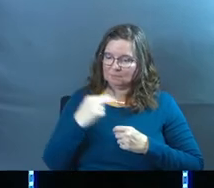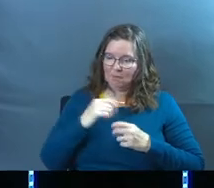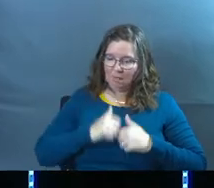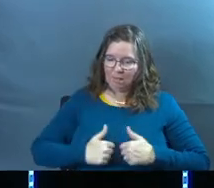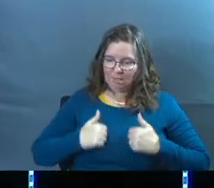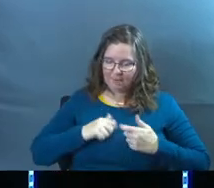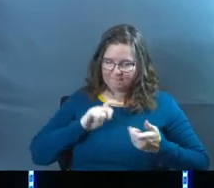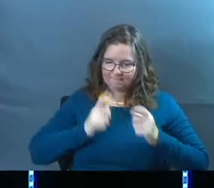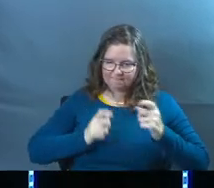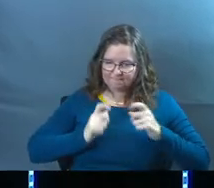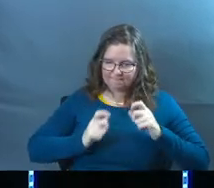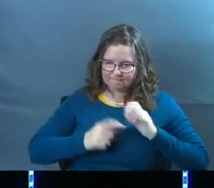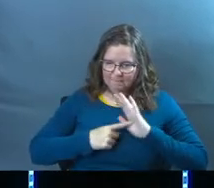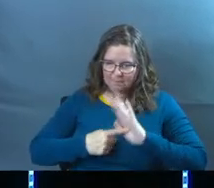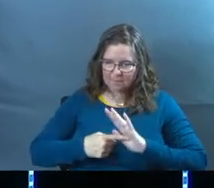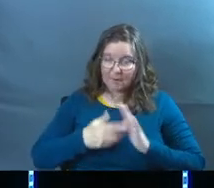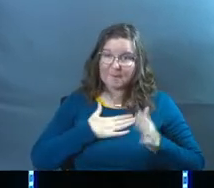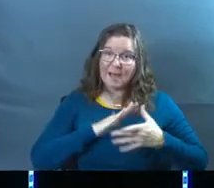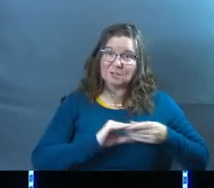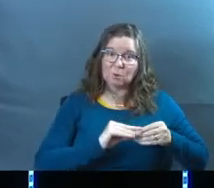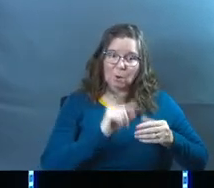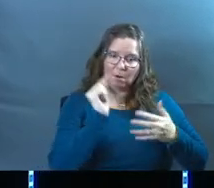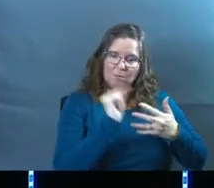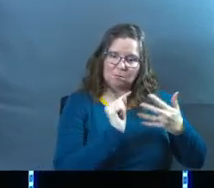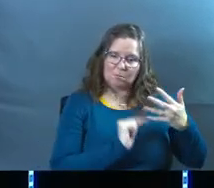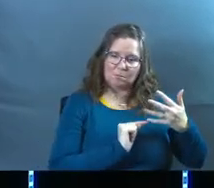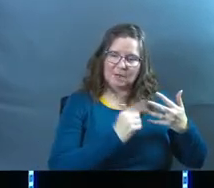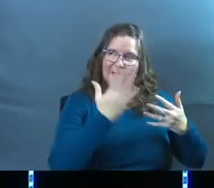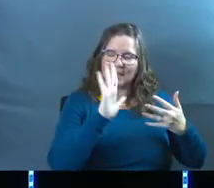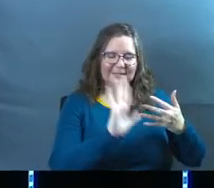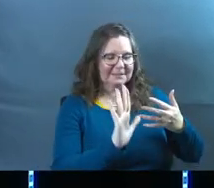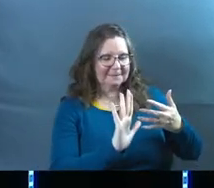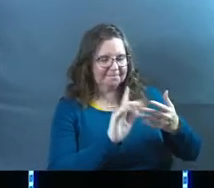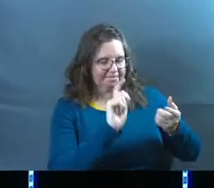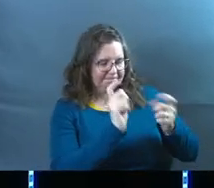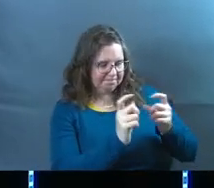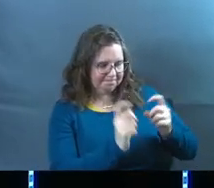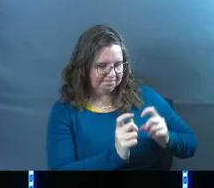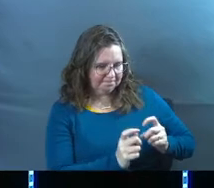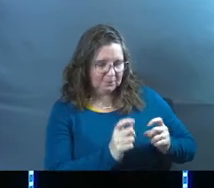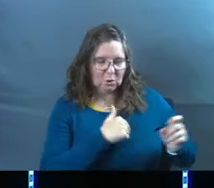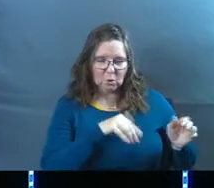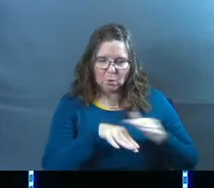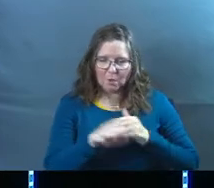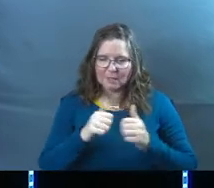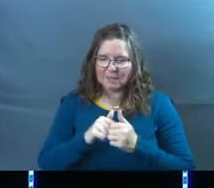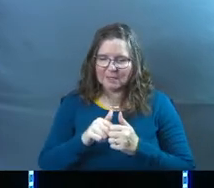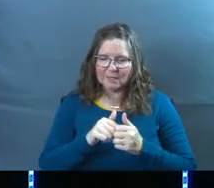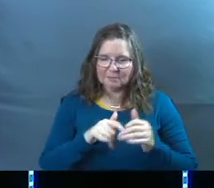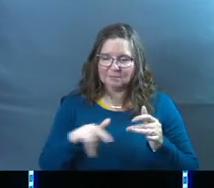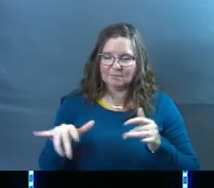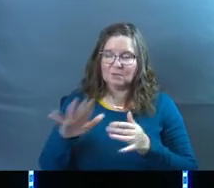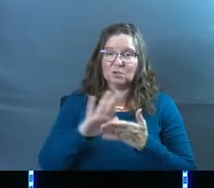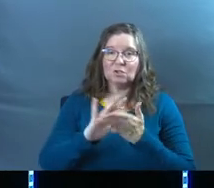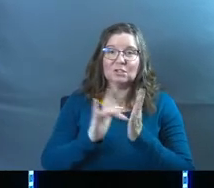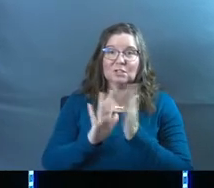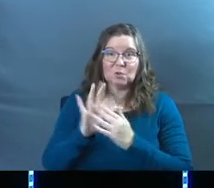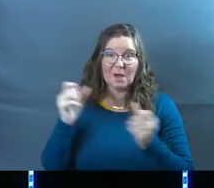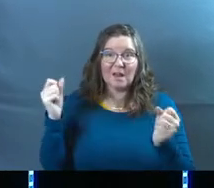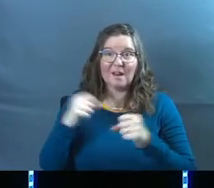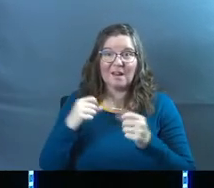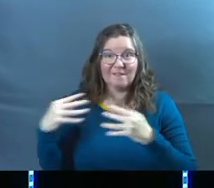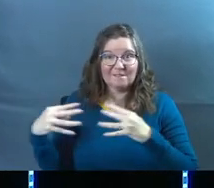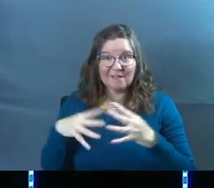See, you would have written a story and said, my story looked a certain way. God comes in and says, you actually walked into a clearing with Jesus and you had a fight and